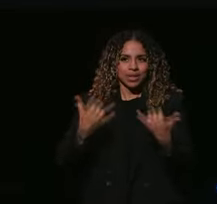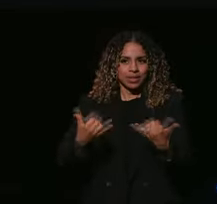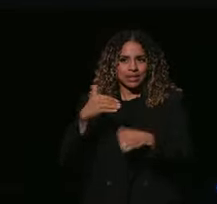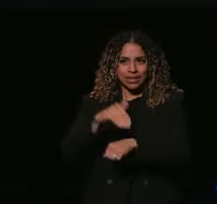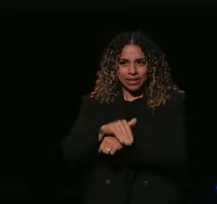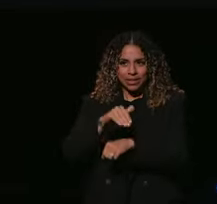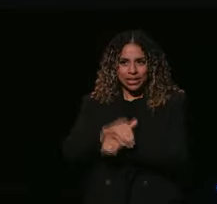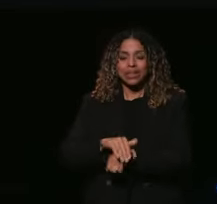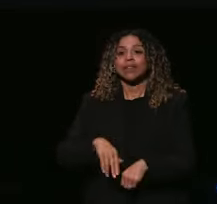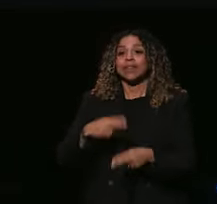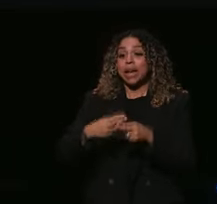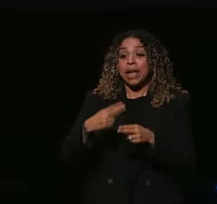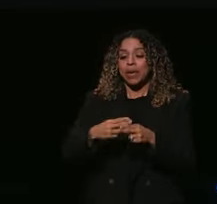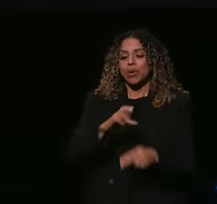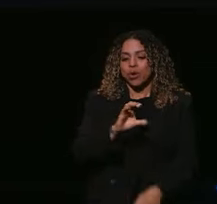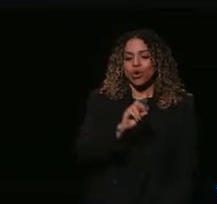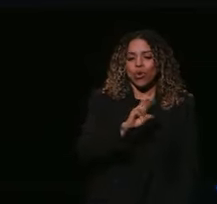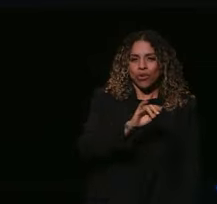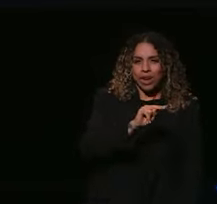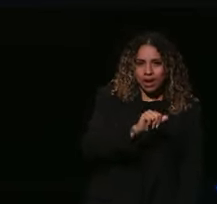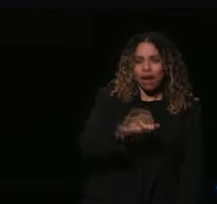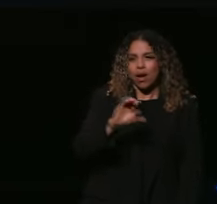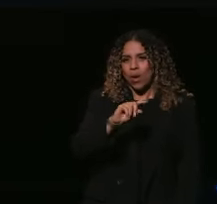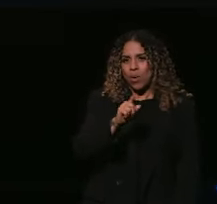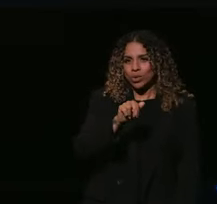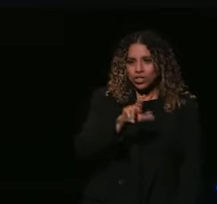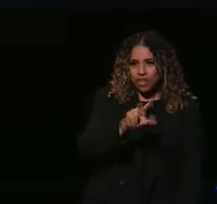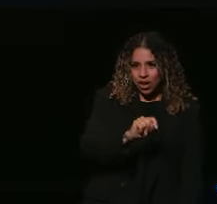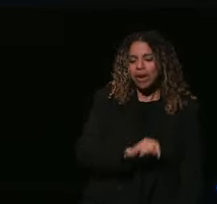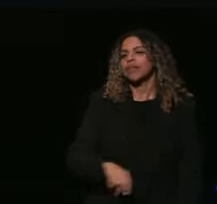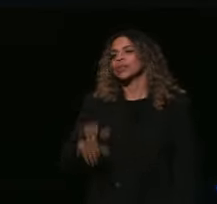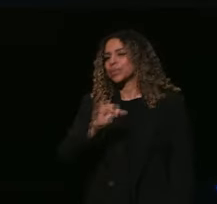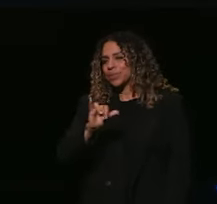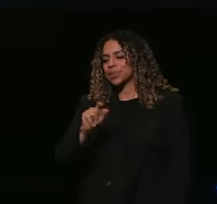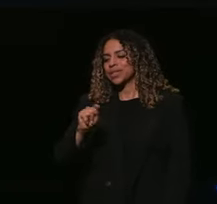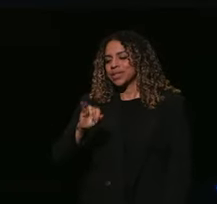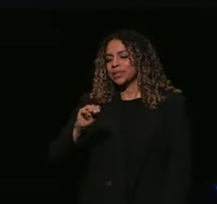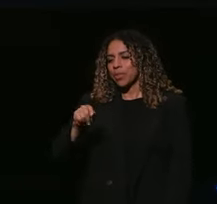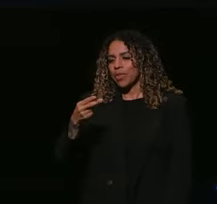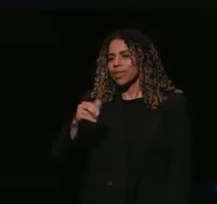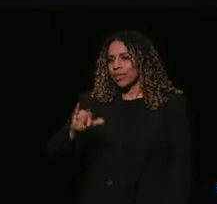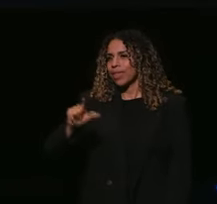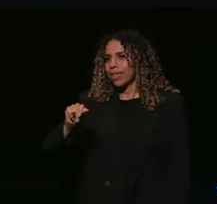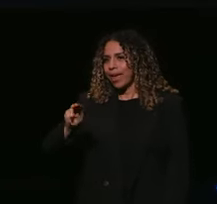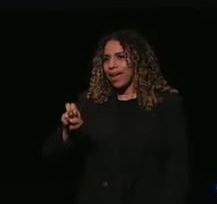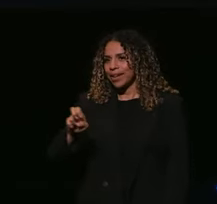this evening. Their names are Karina Kozart and Timothy Lane.